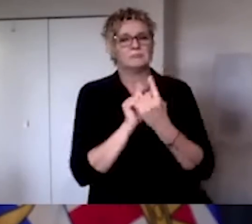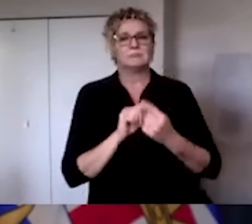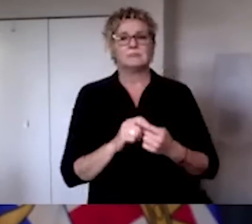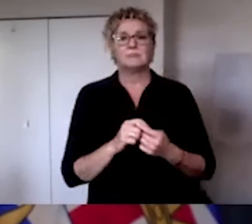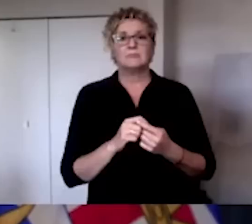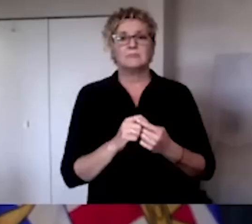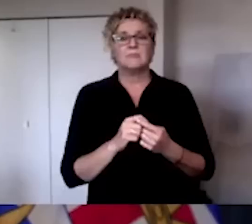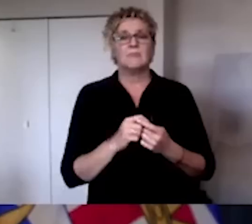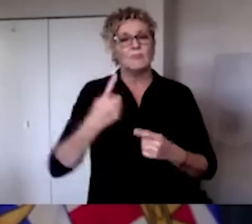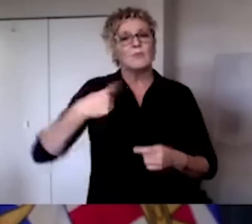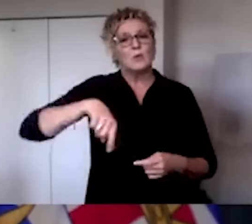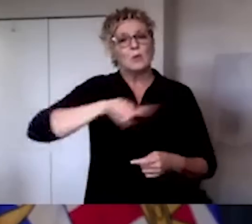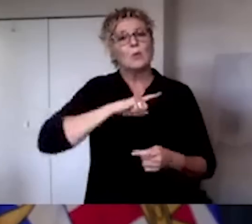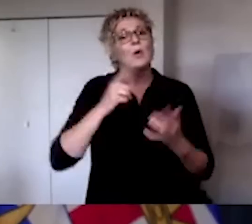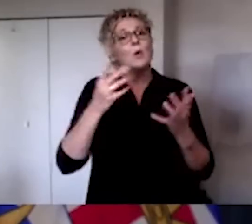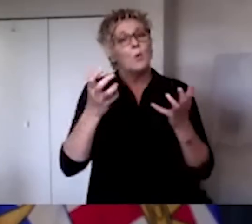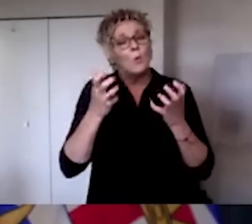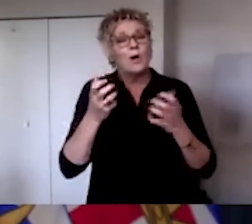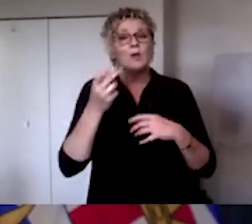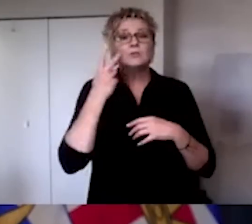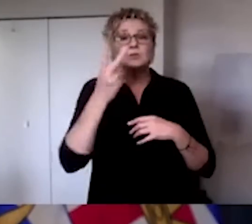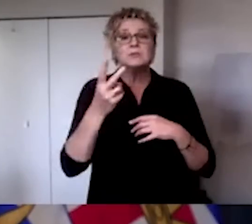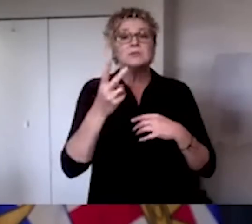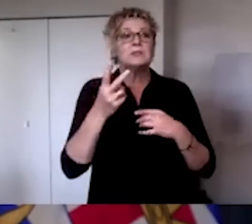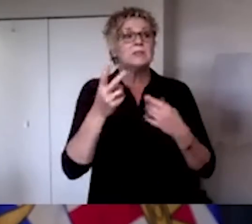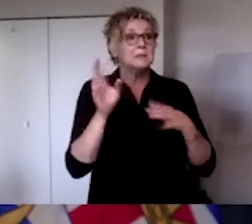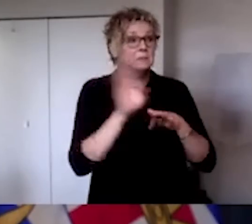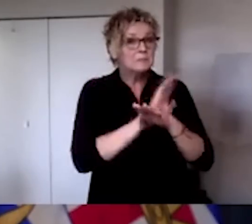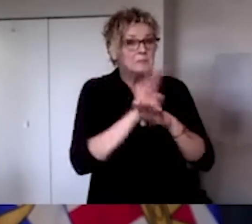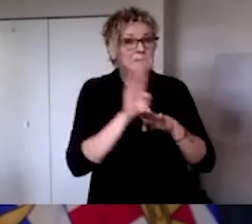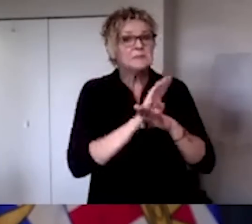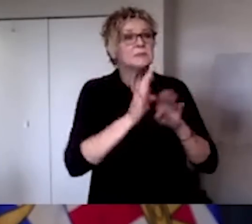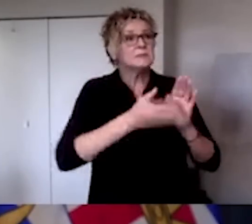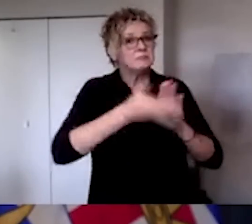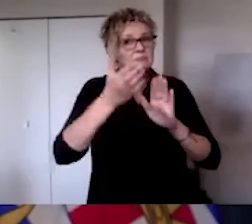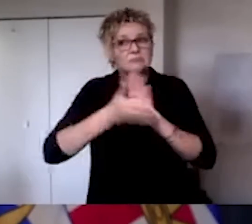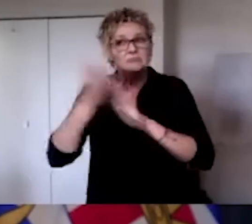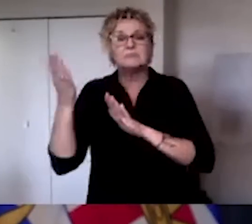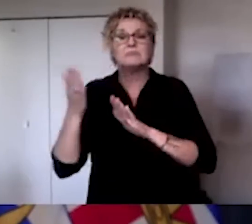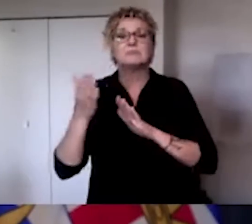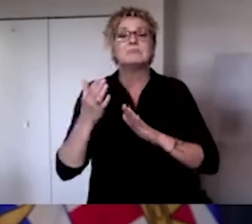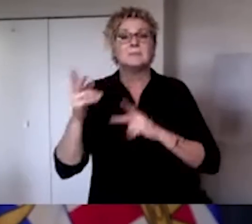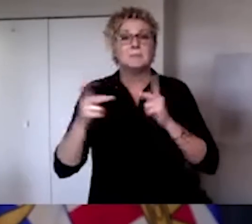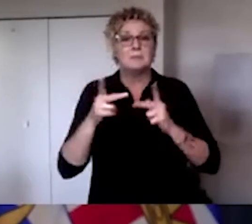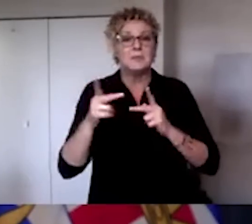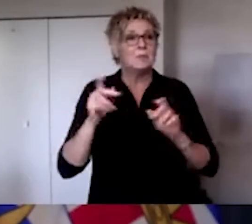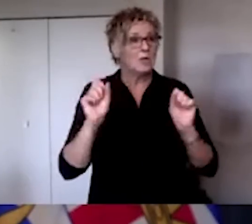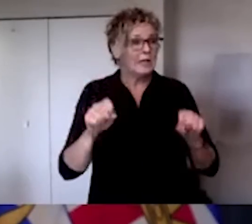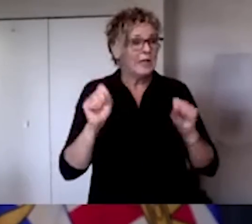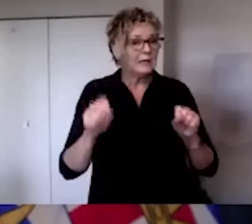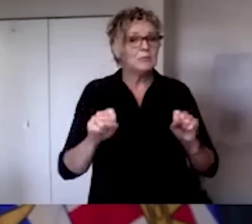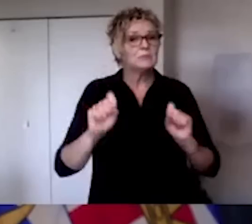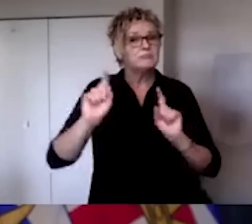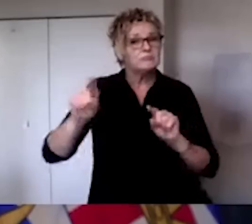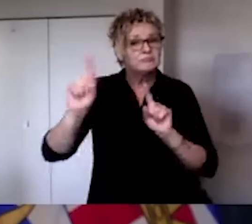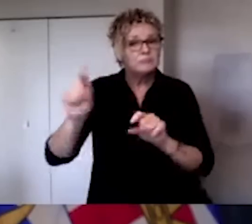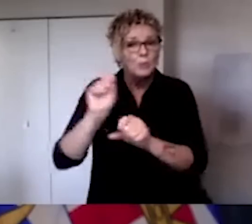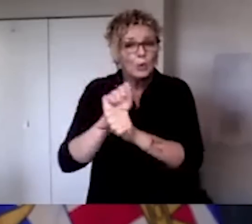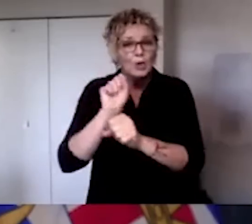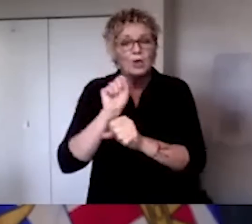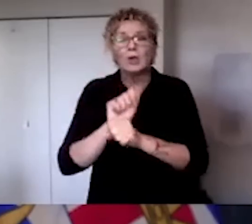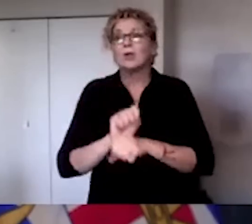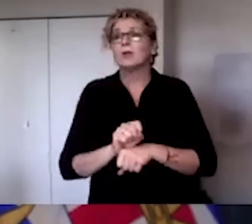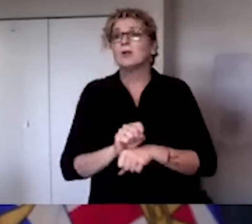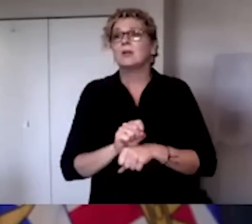these safe choices now in how you spend time with others. We need to remember to go back to our standing together